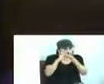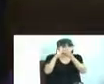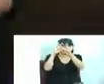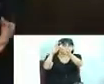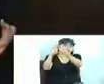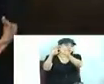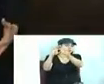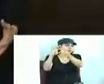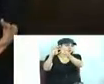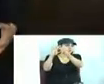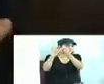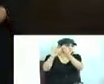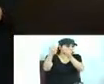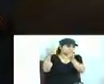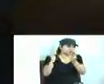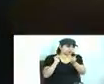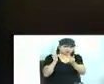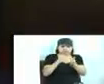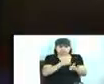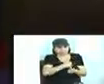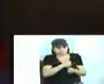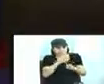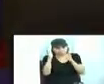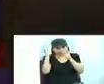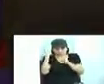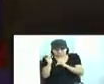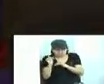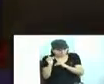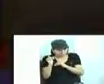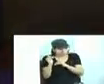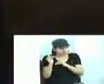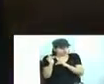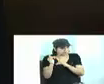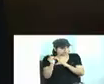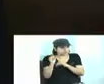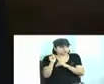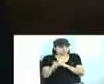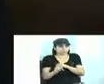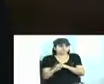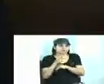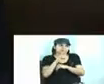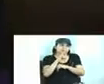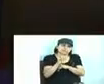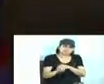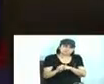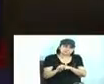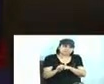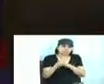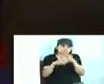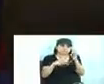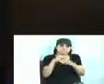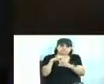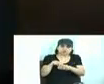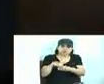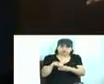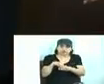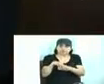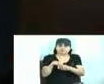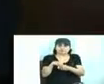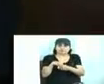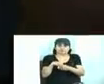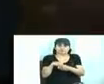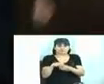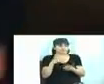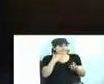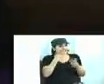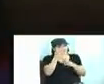relationship and fragment ourselves in our hope. This is the reality of the world that we're in. But there's good